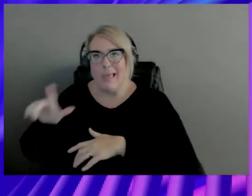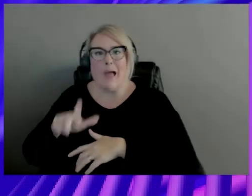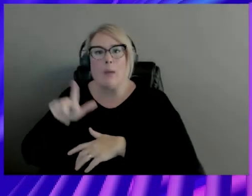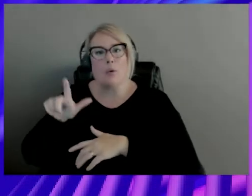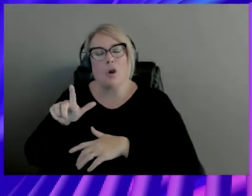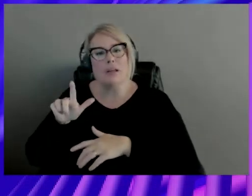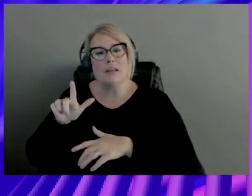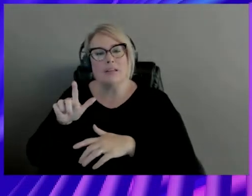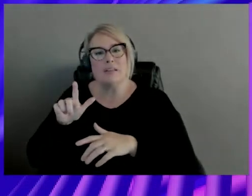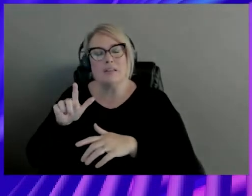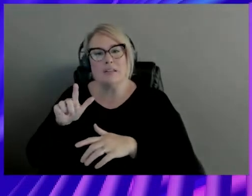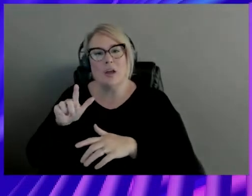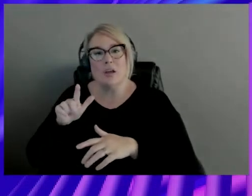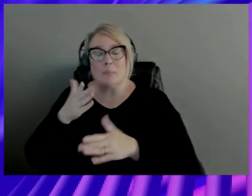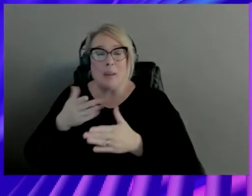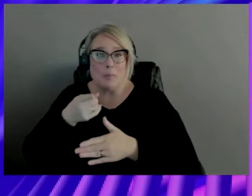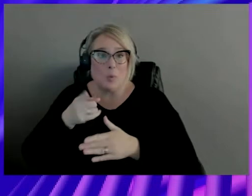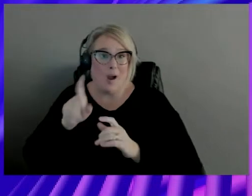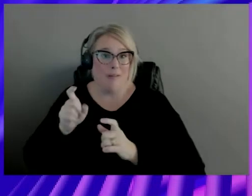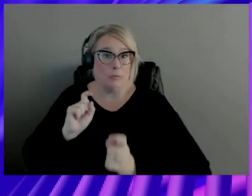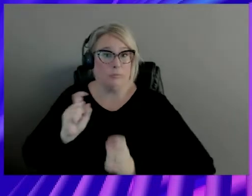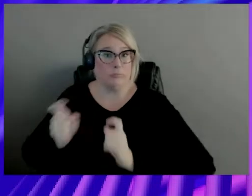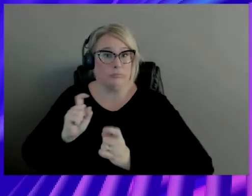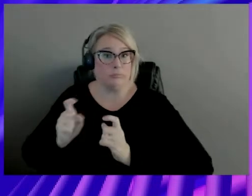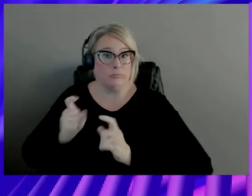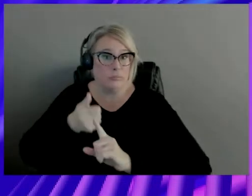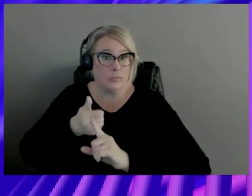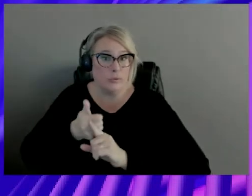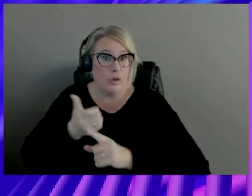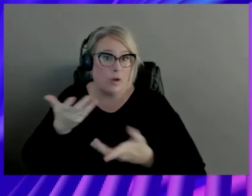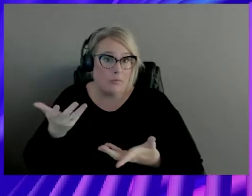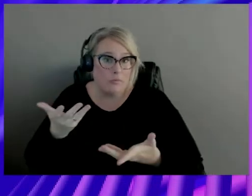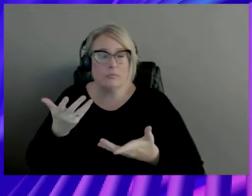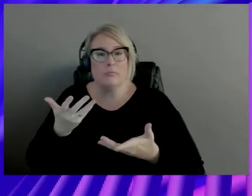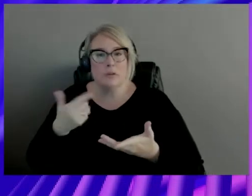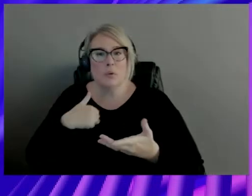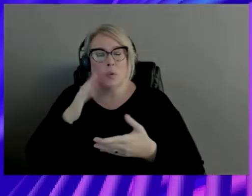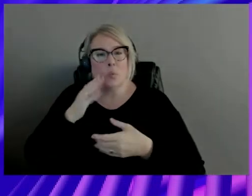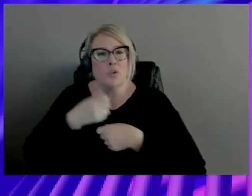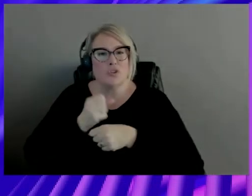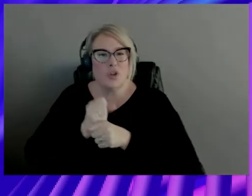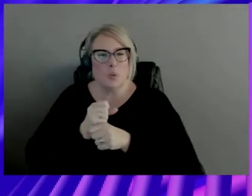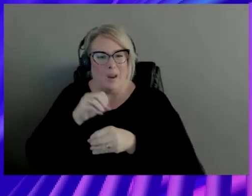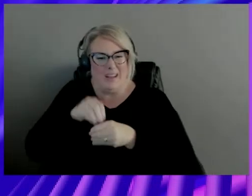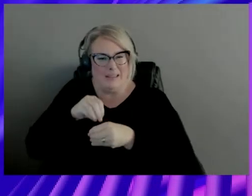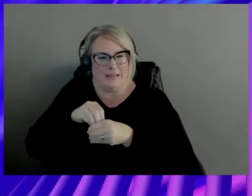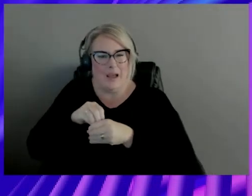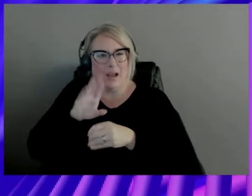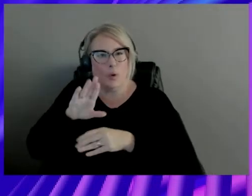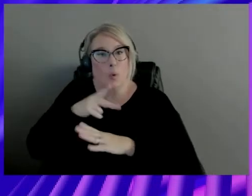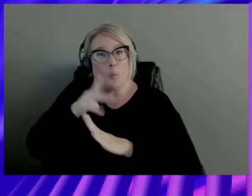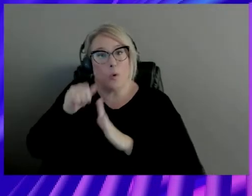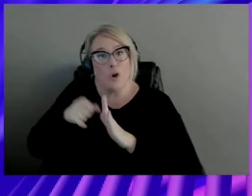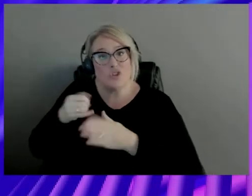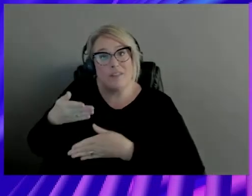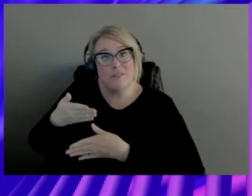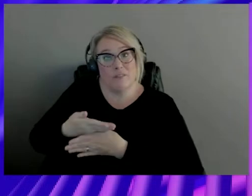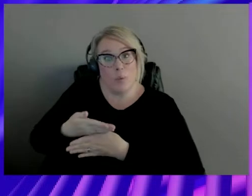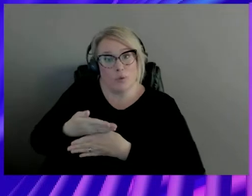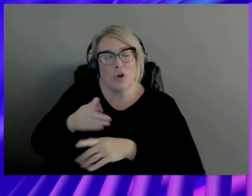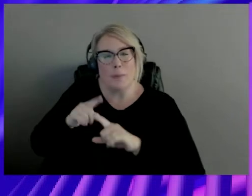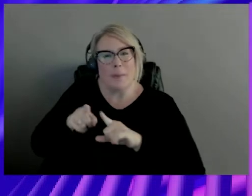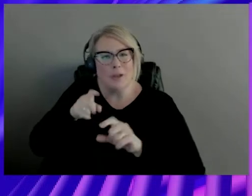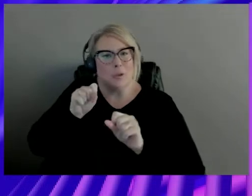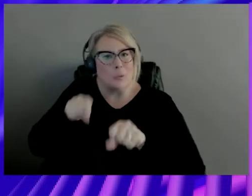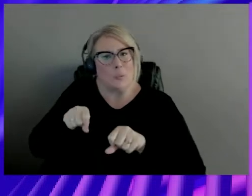might need to tweak that afterwards. And we're going to generate it inside your project folder. But yeah, you can take